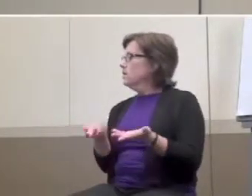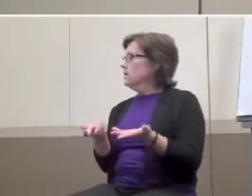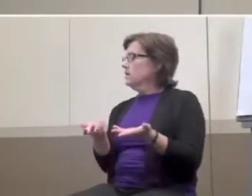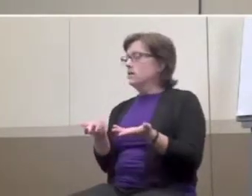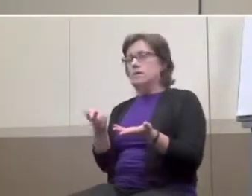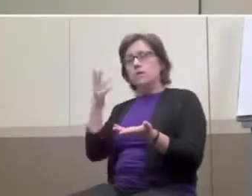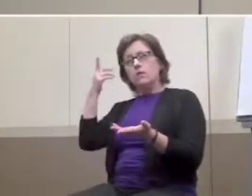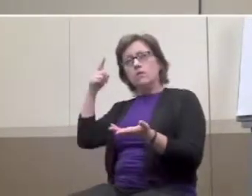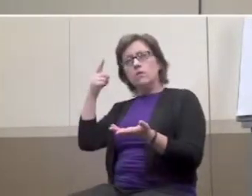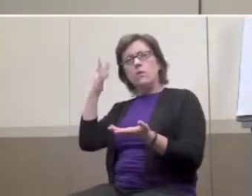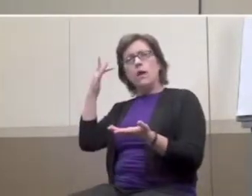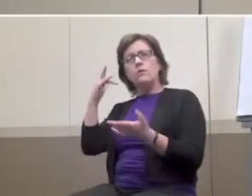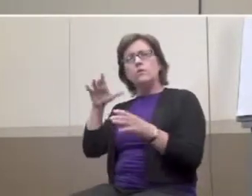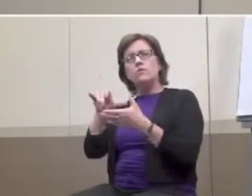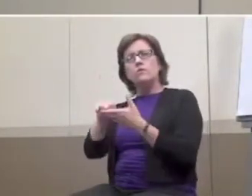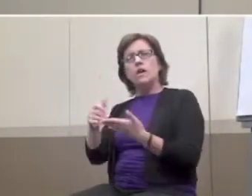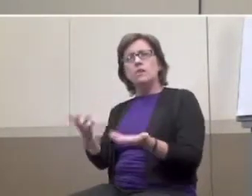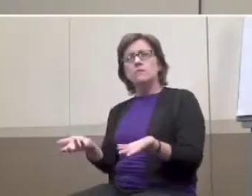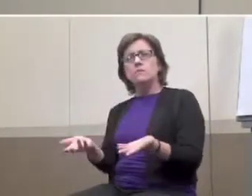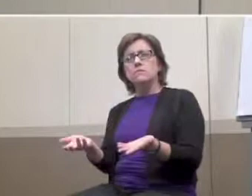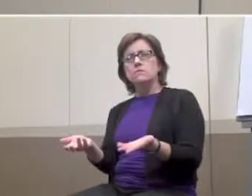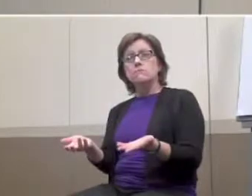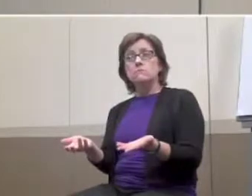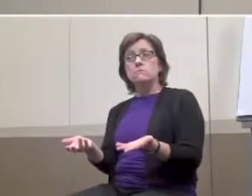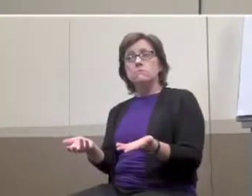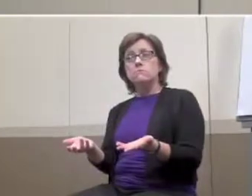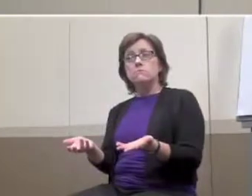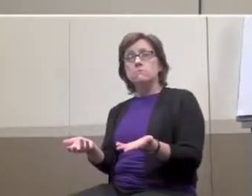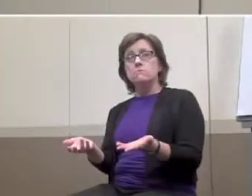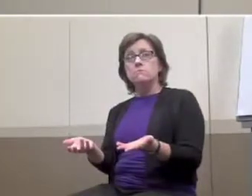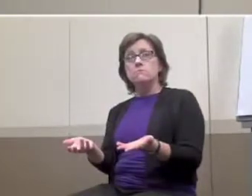why are we doing that? Anyone?